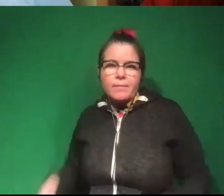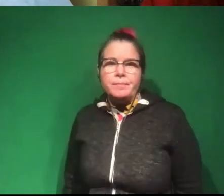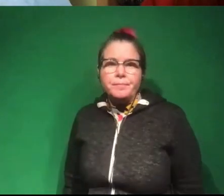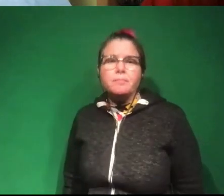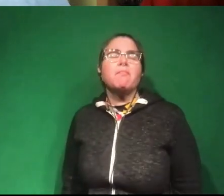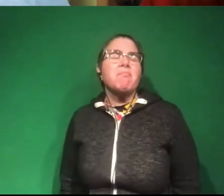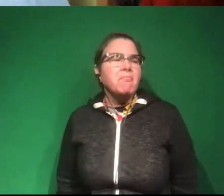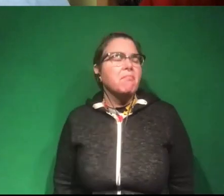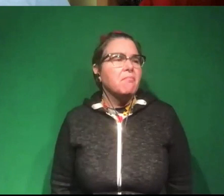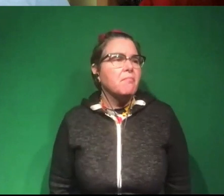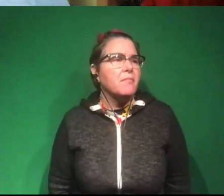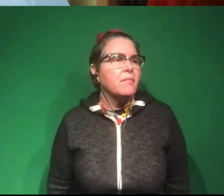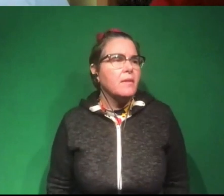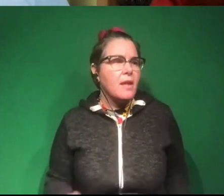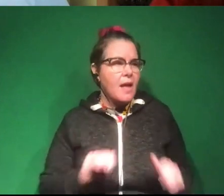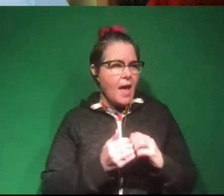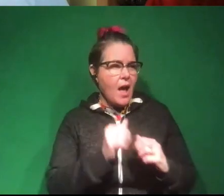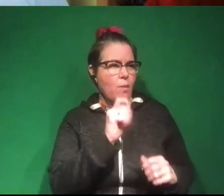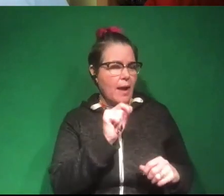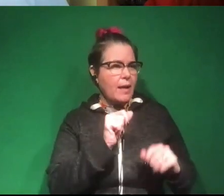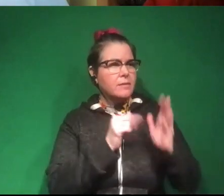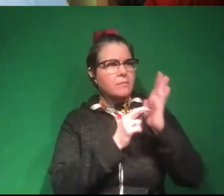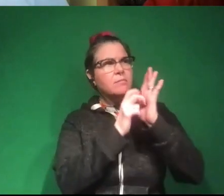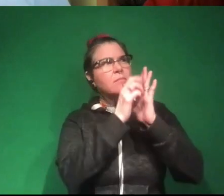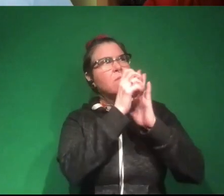Cool. How do ants walk up walls?